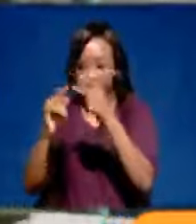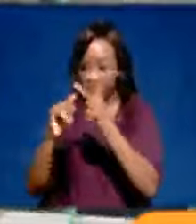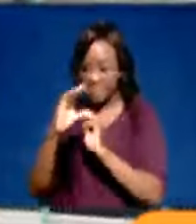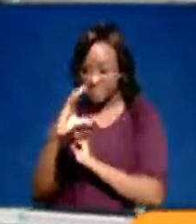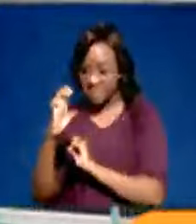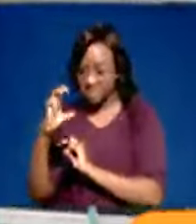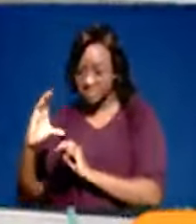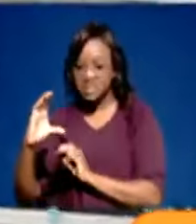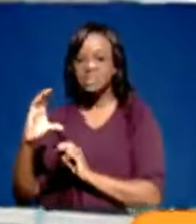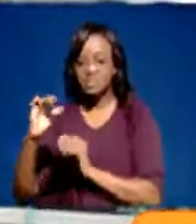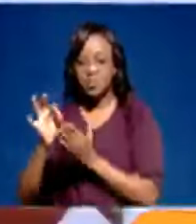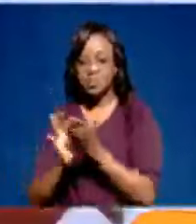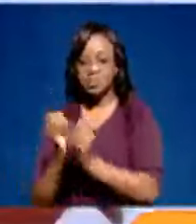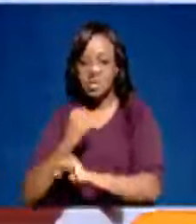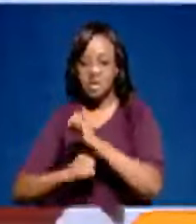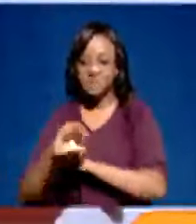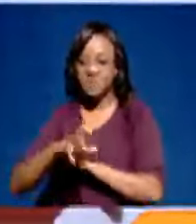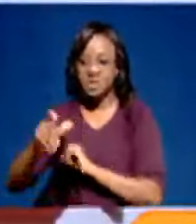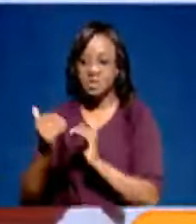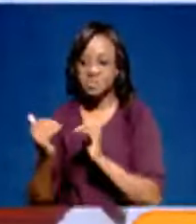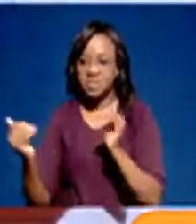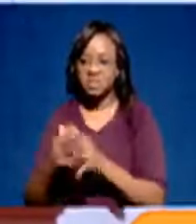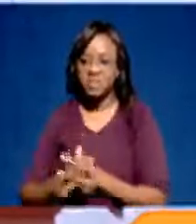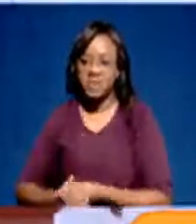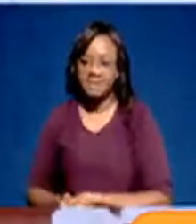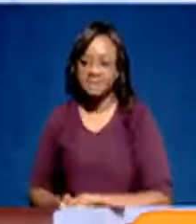Treasury activities at the county level.